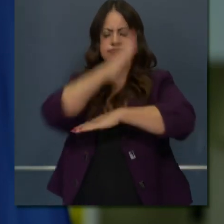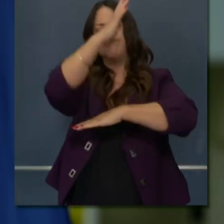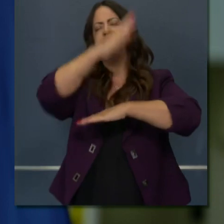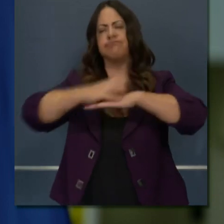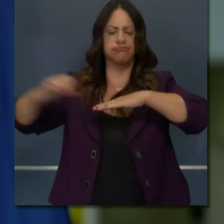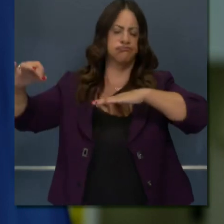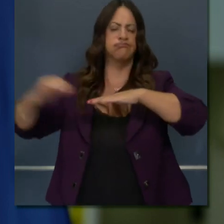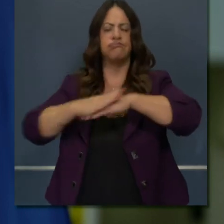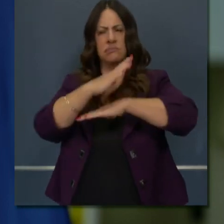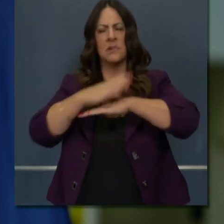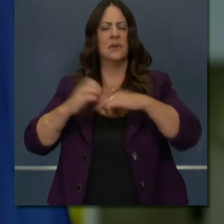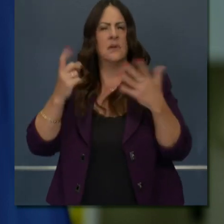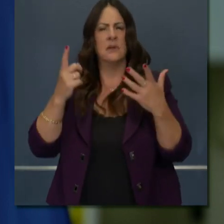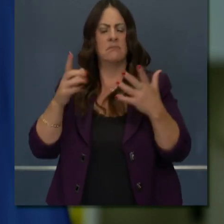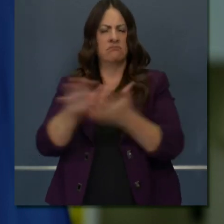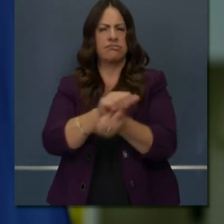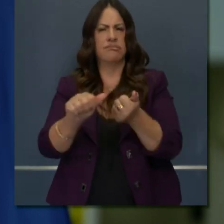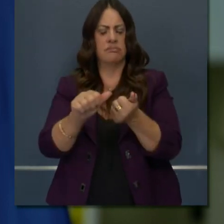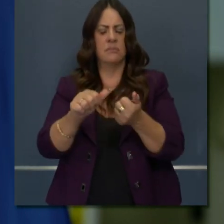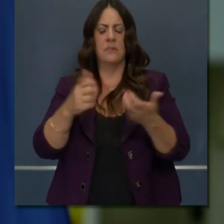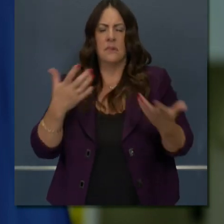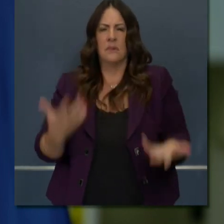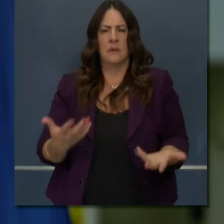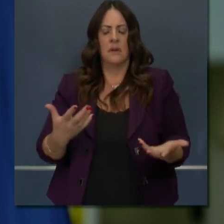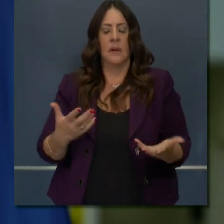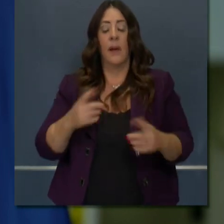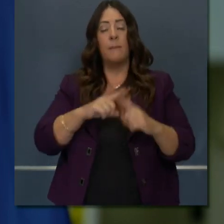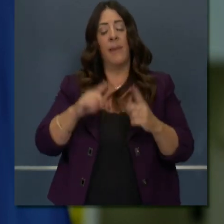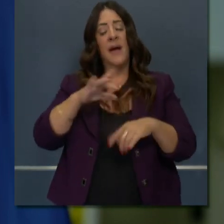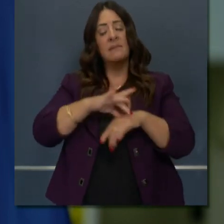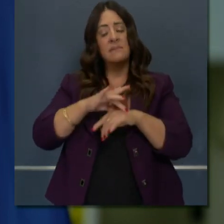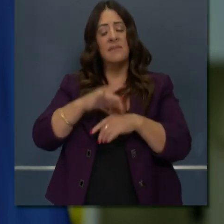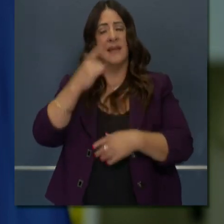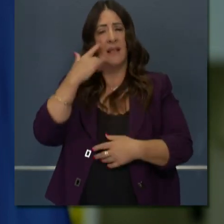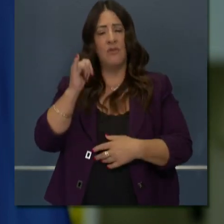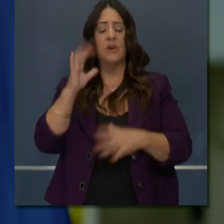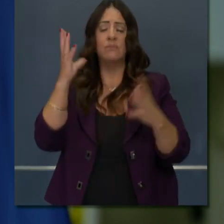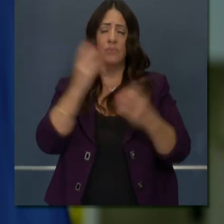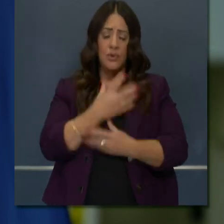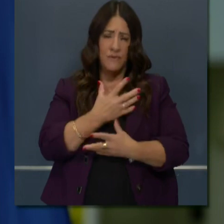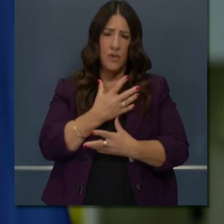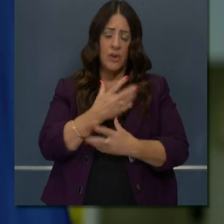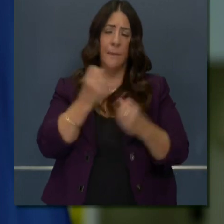it's beautiful. It's beautiful because it's geologically active in all and different ways.